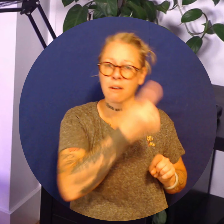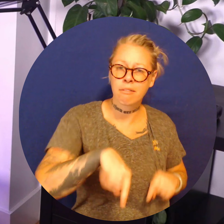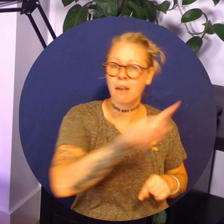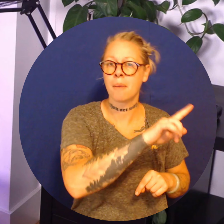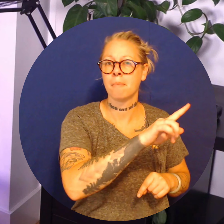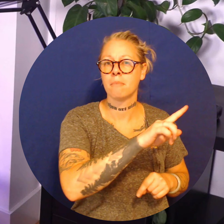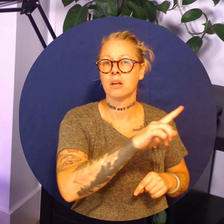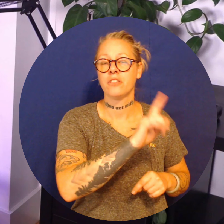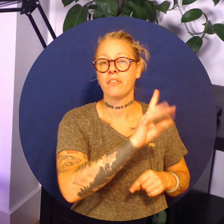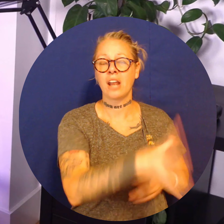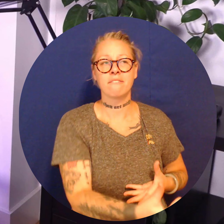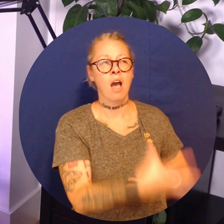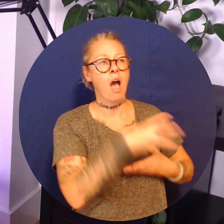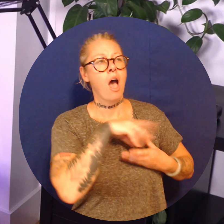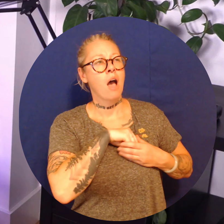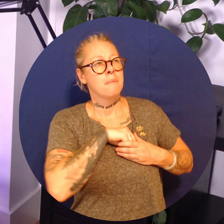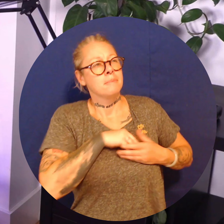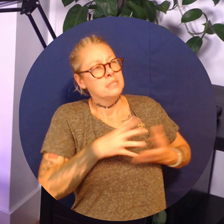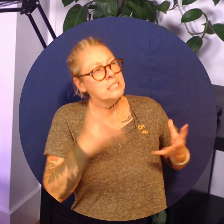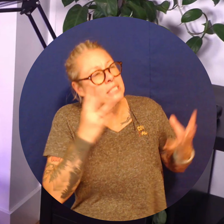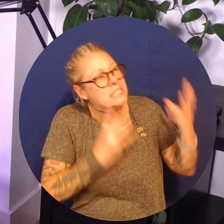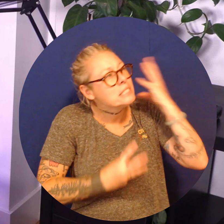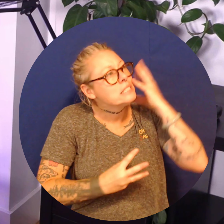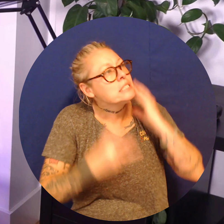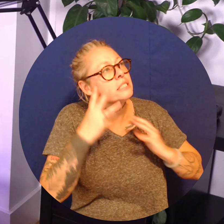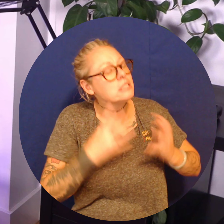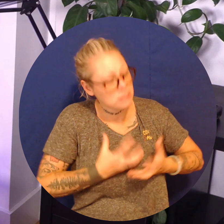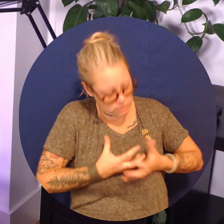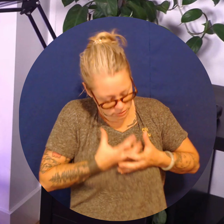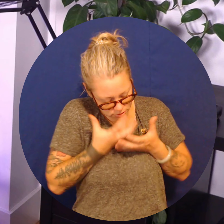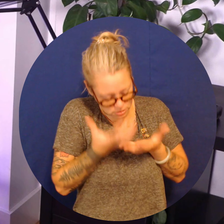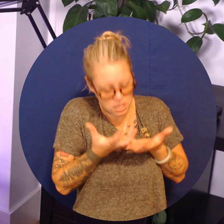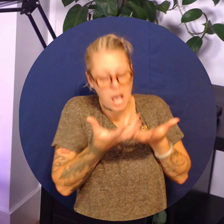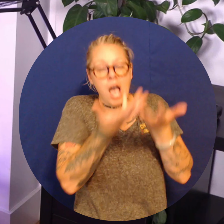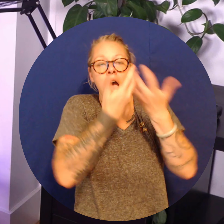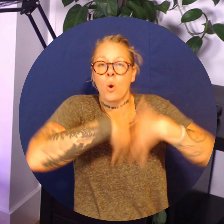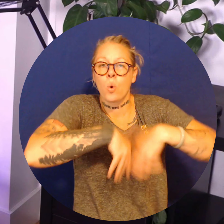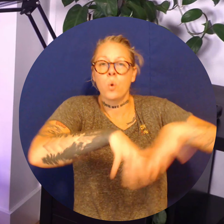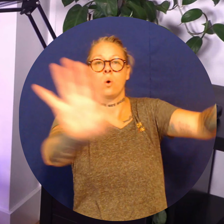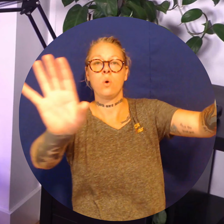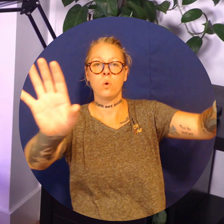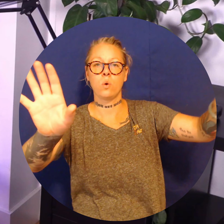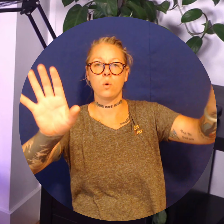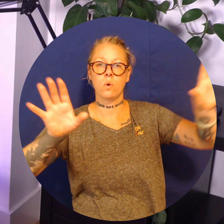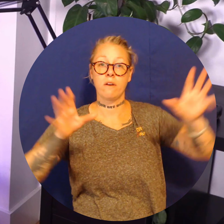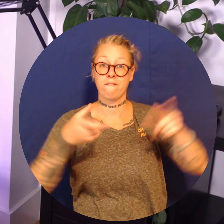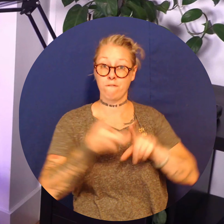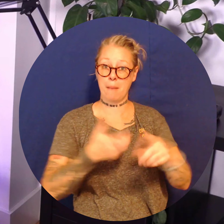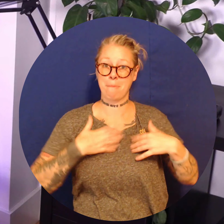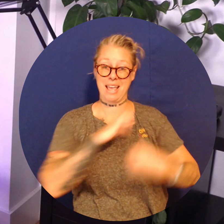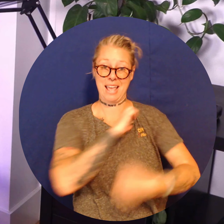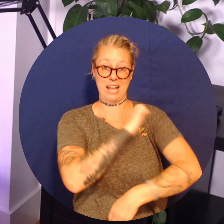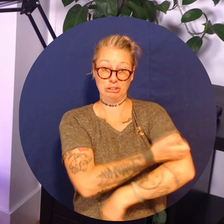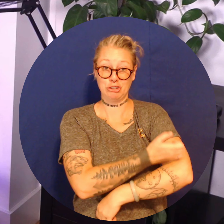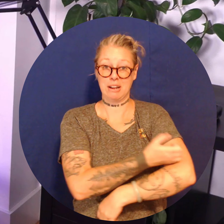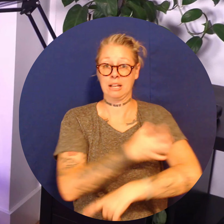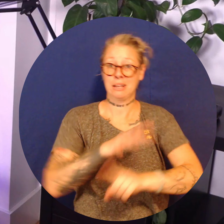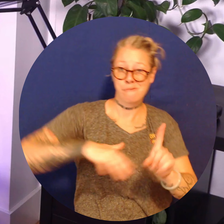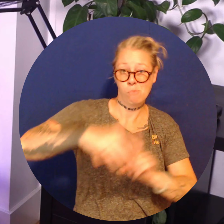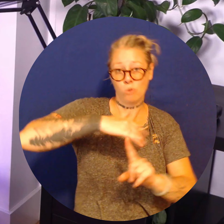pain that i have allowed myself to experience to quite literally purge it out of my energetic